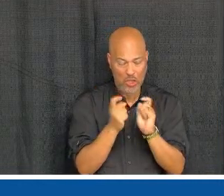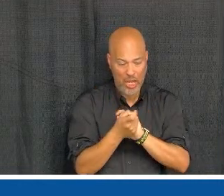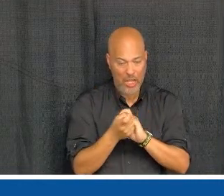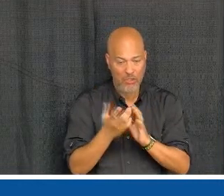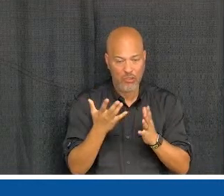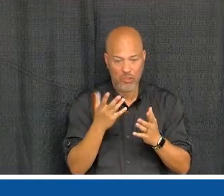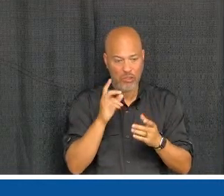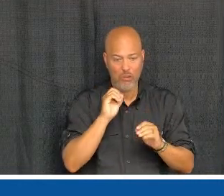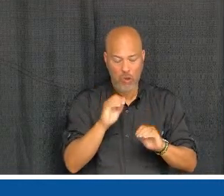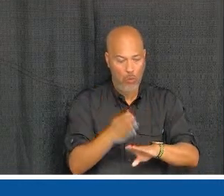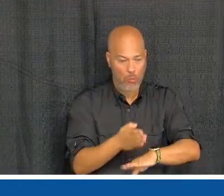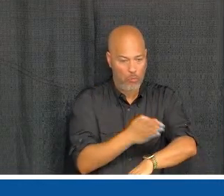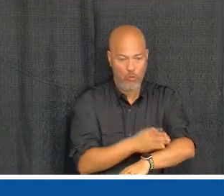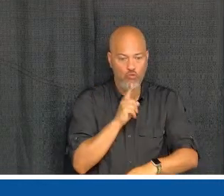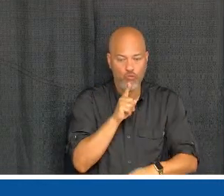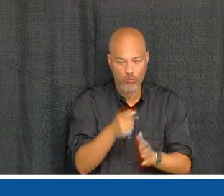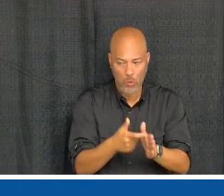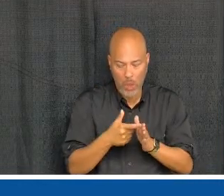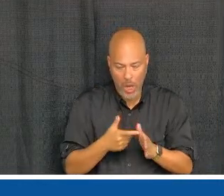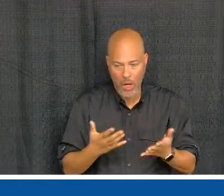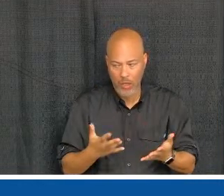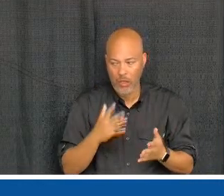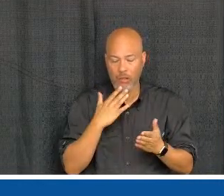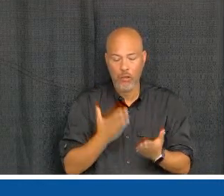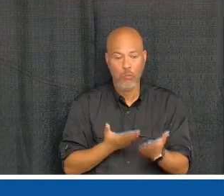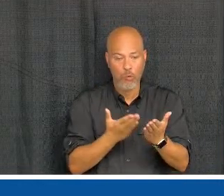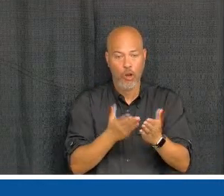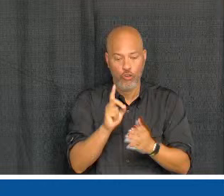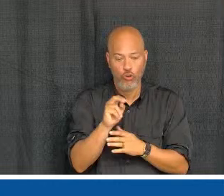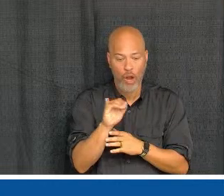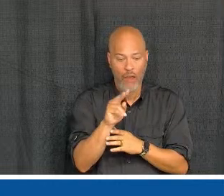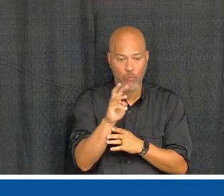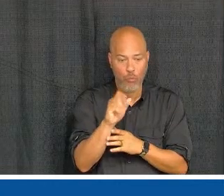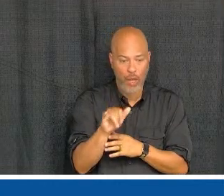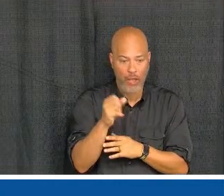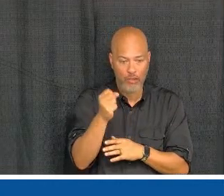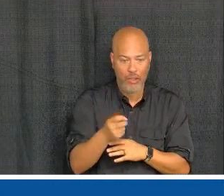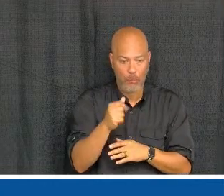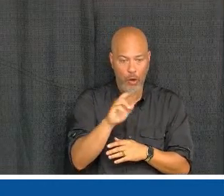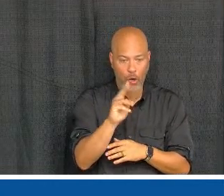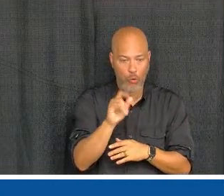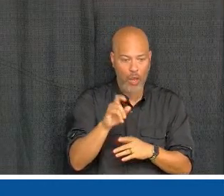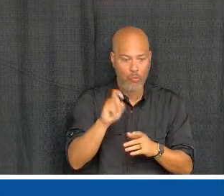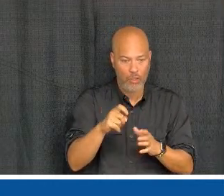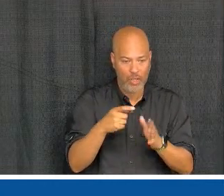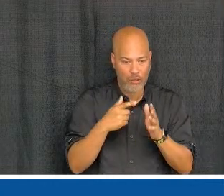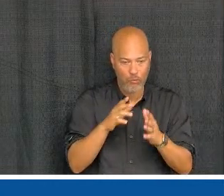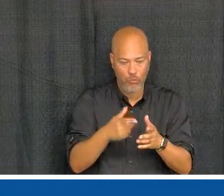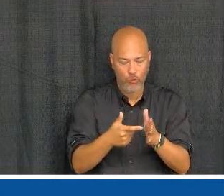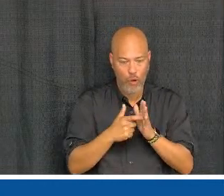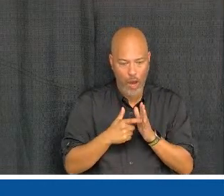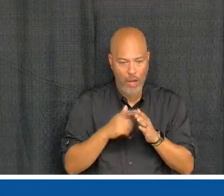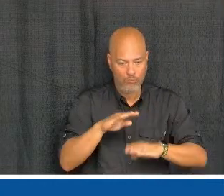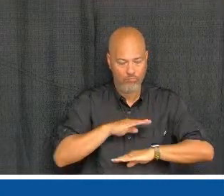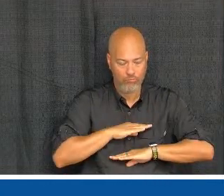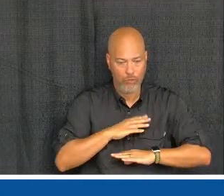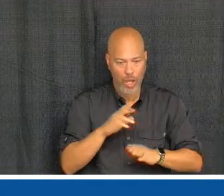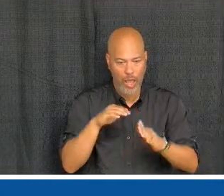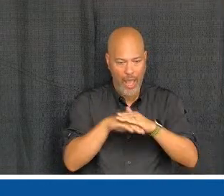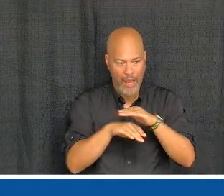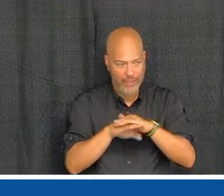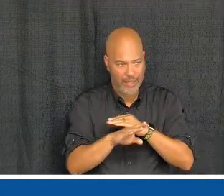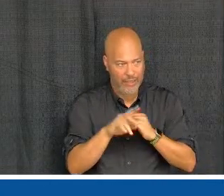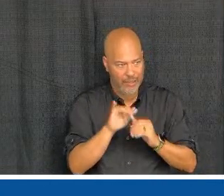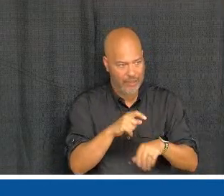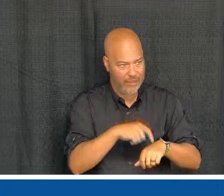so no improvements are required. The proposed driveway on Southern Parkway would meet the access ordinance. In other words, all access at